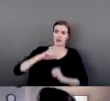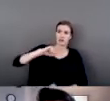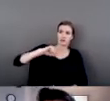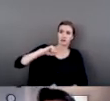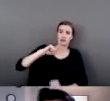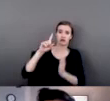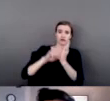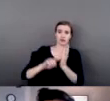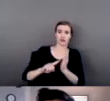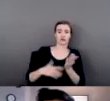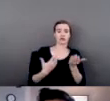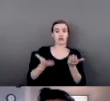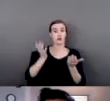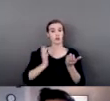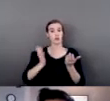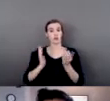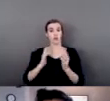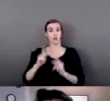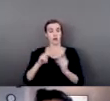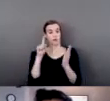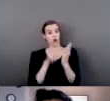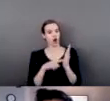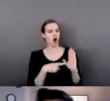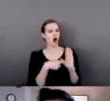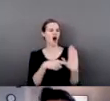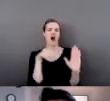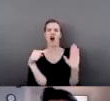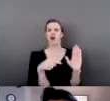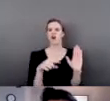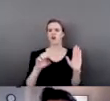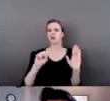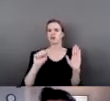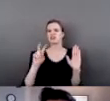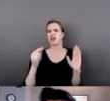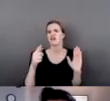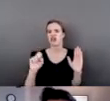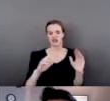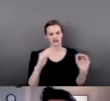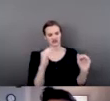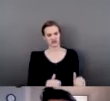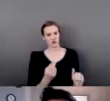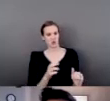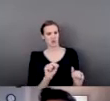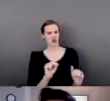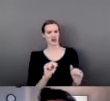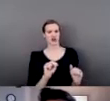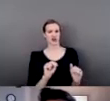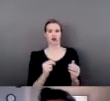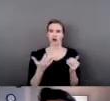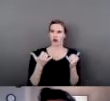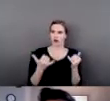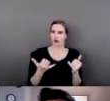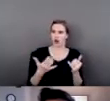shown in like a negative light, that we are such savages, that we were like less than human. Well, if you're depicted that